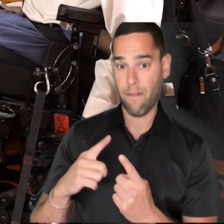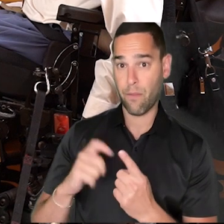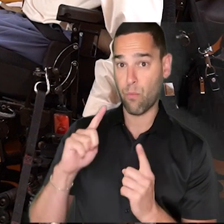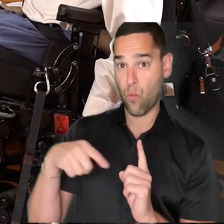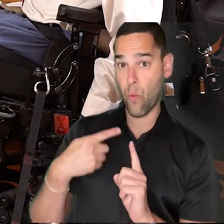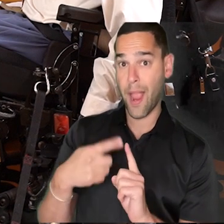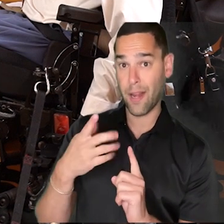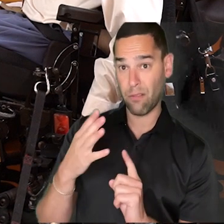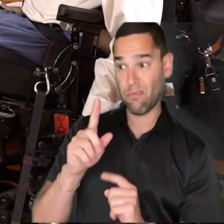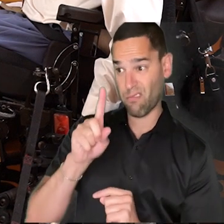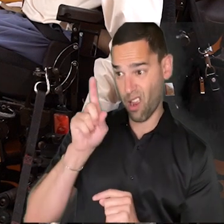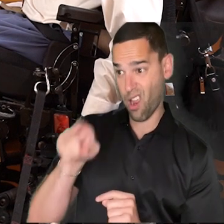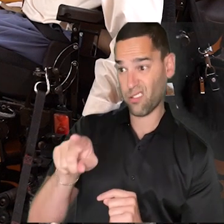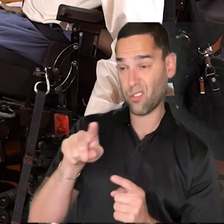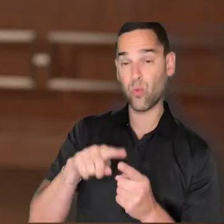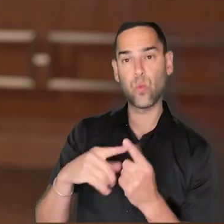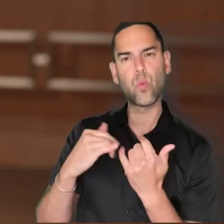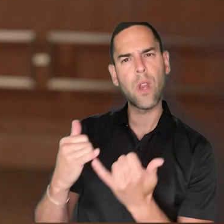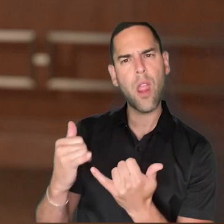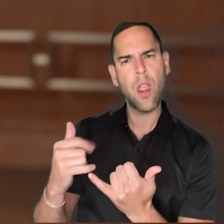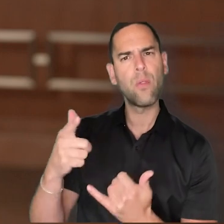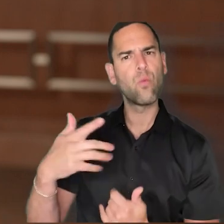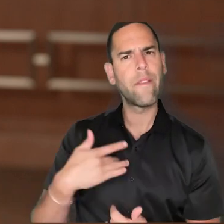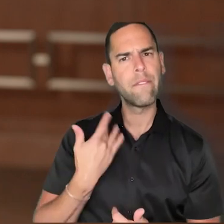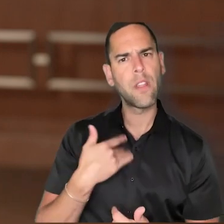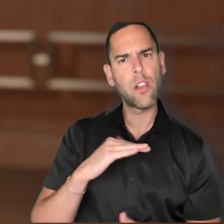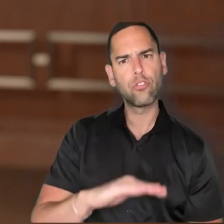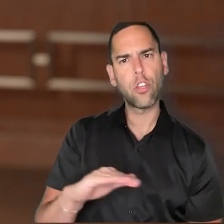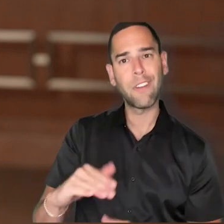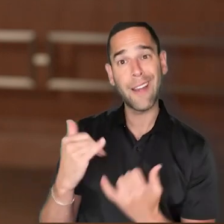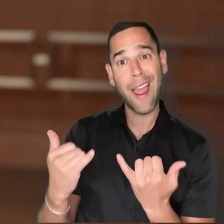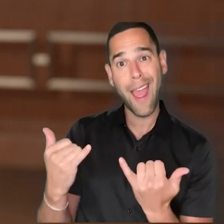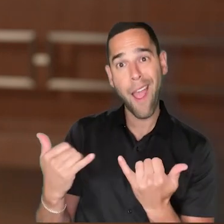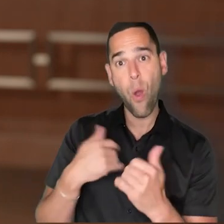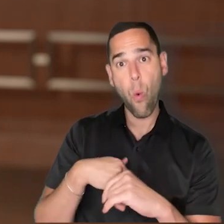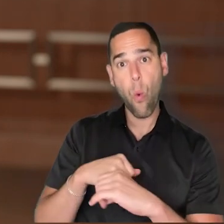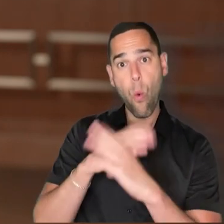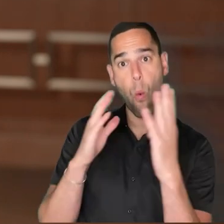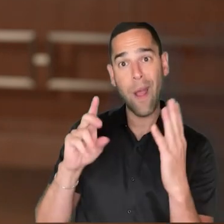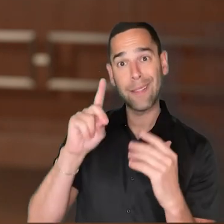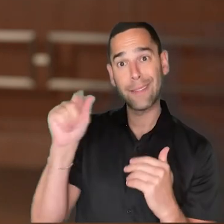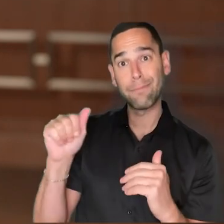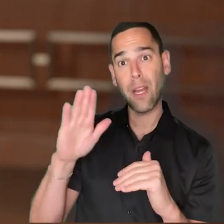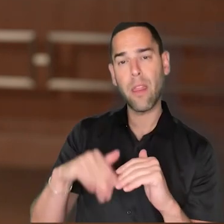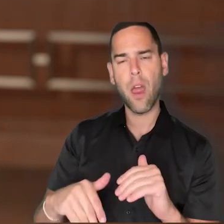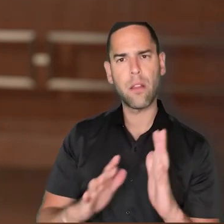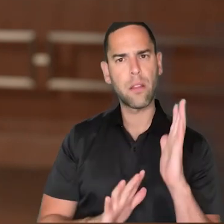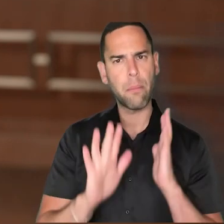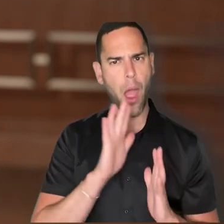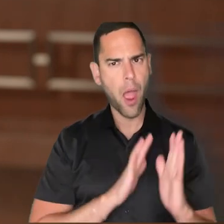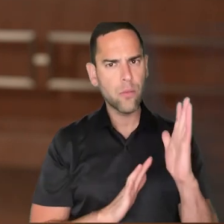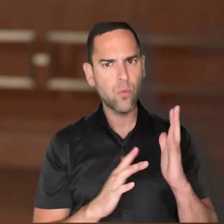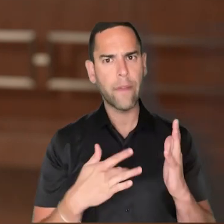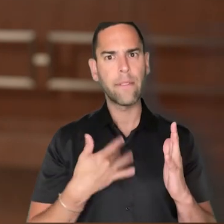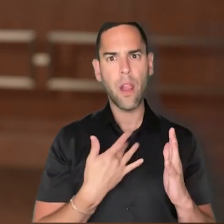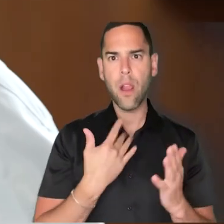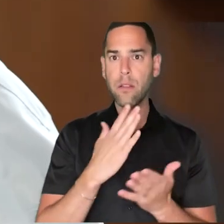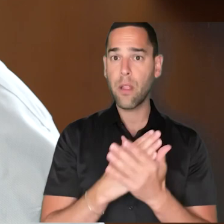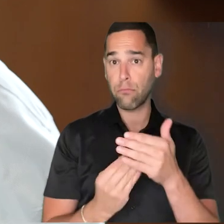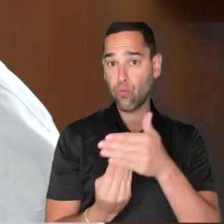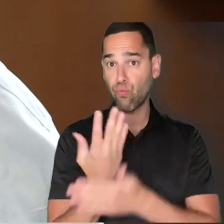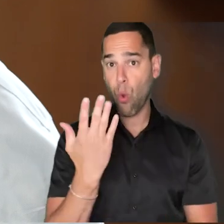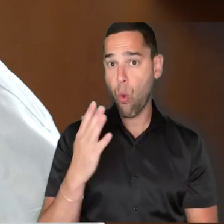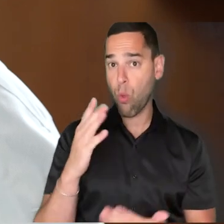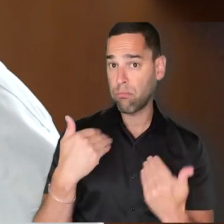that question to today, that children view disabilities differently than they did maybe